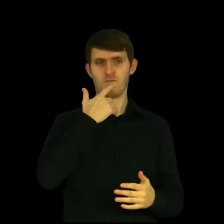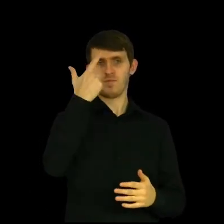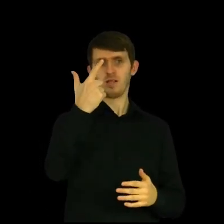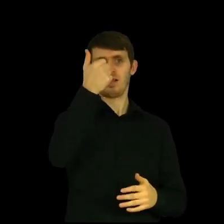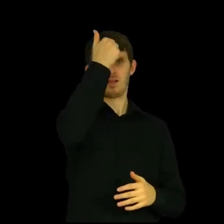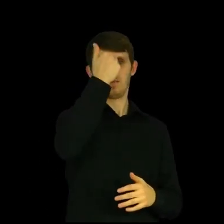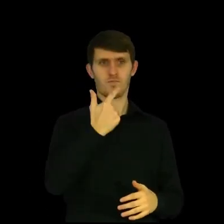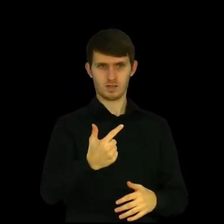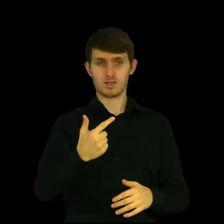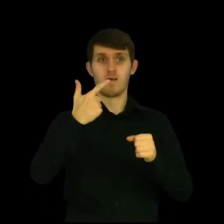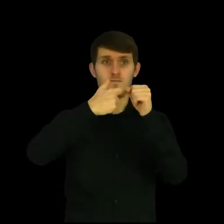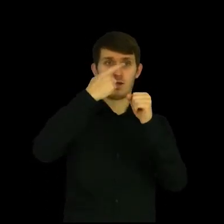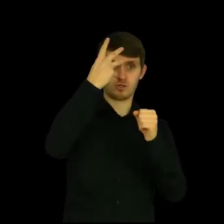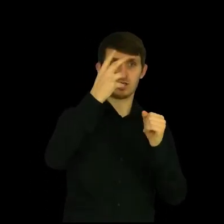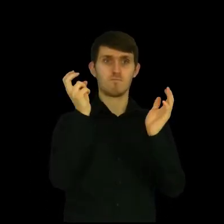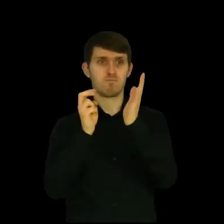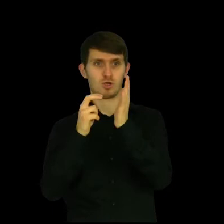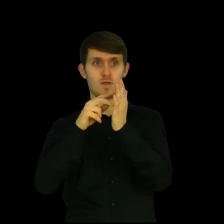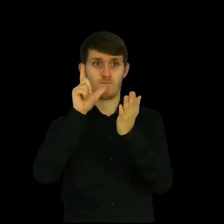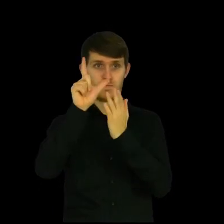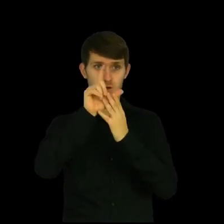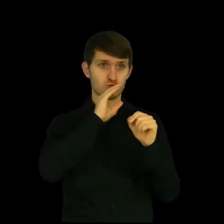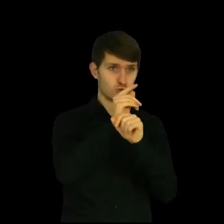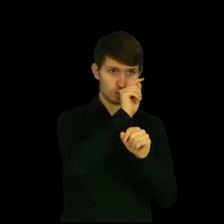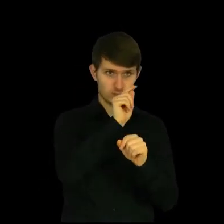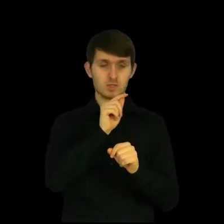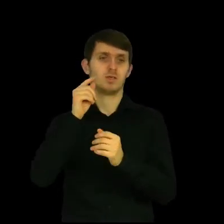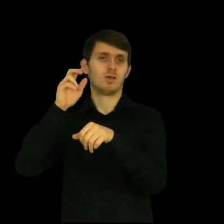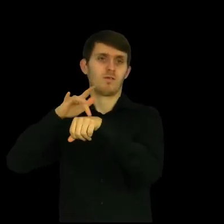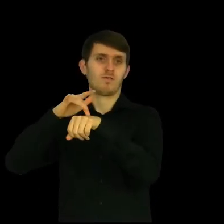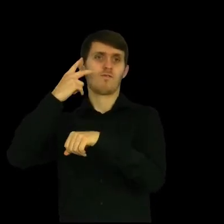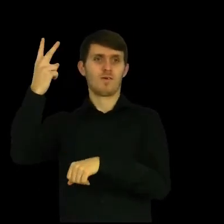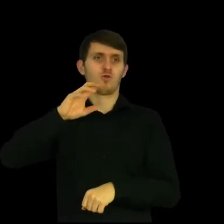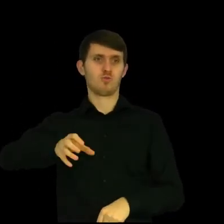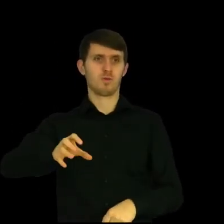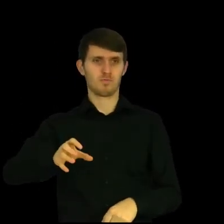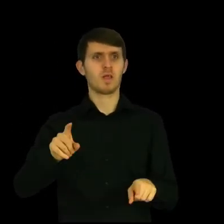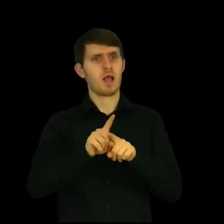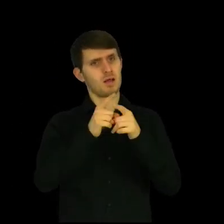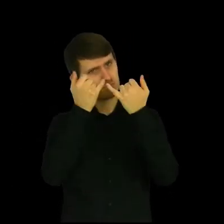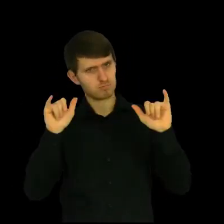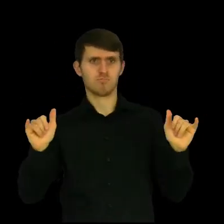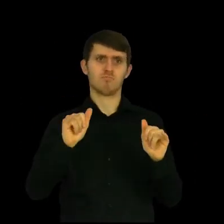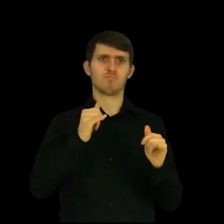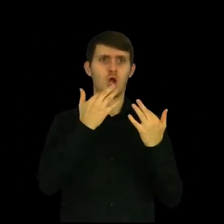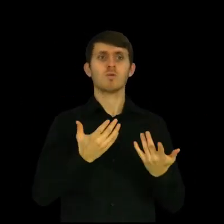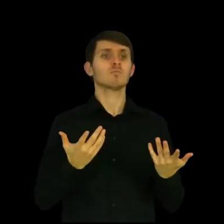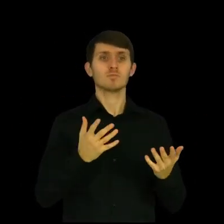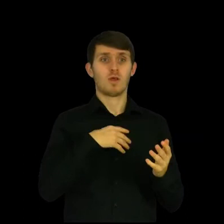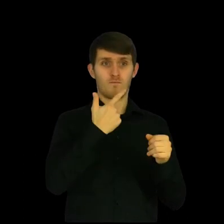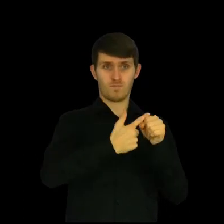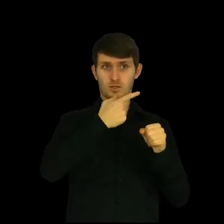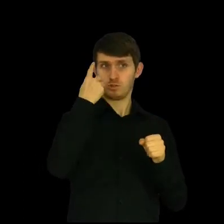Well, we have 2 groups of 12, so we could say 24 divided by 12 is 2. But another just